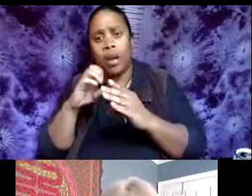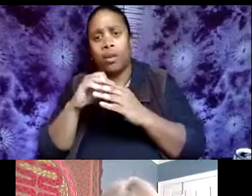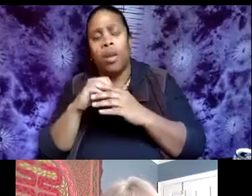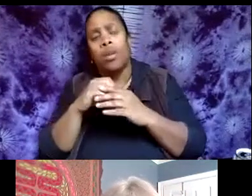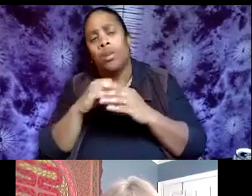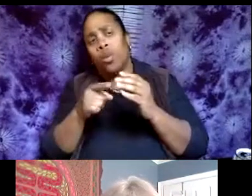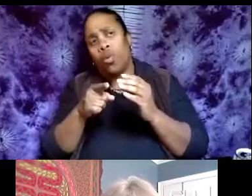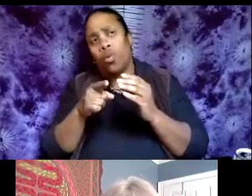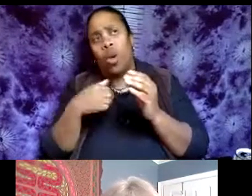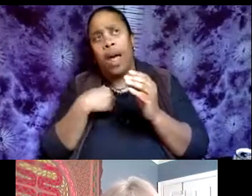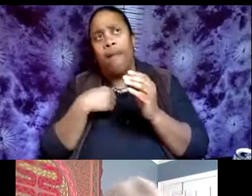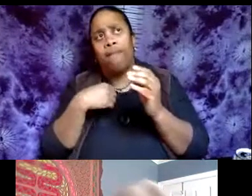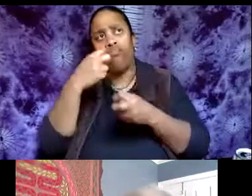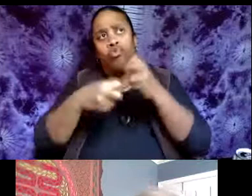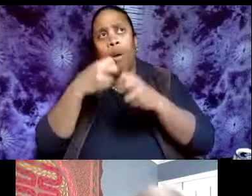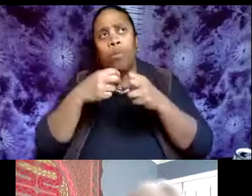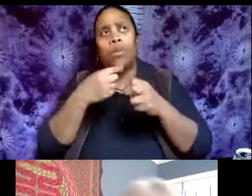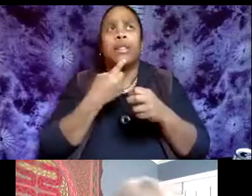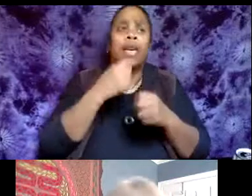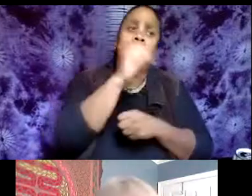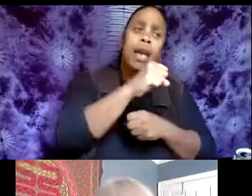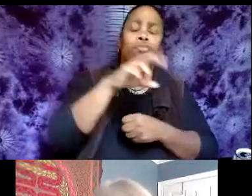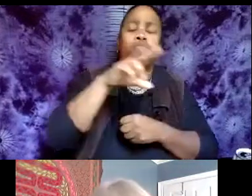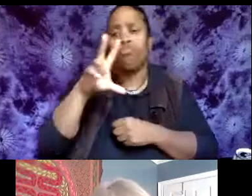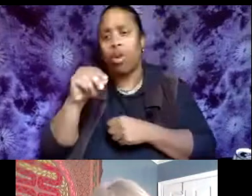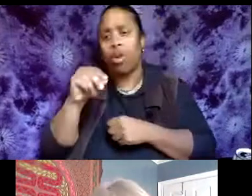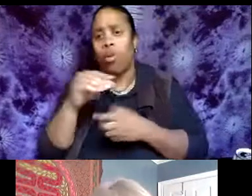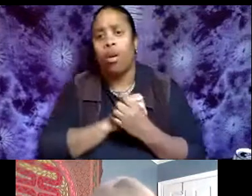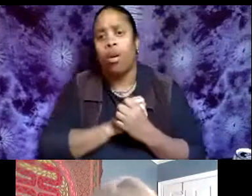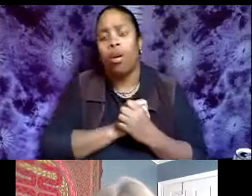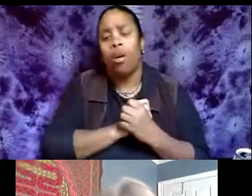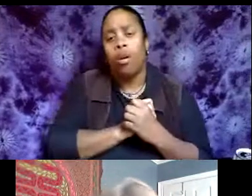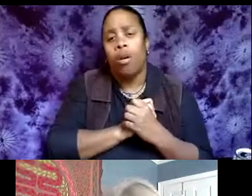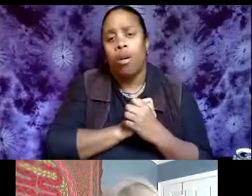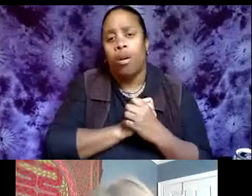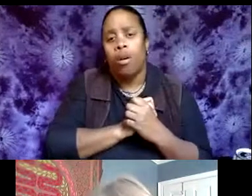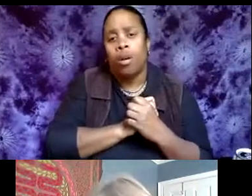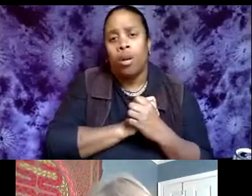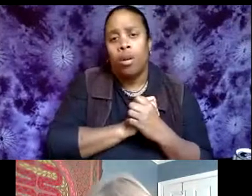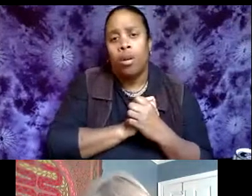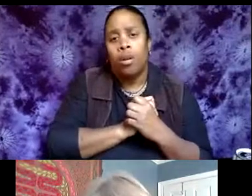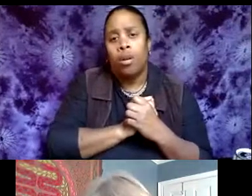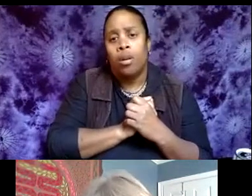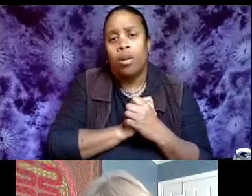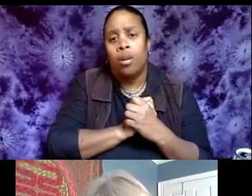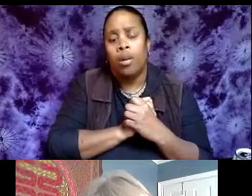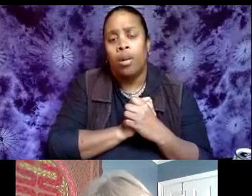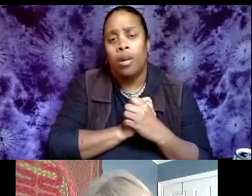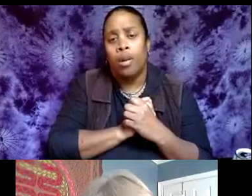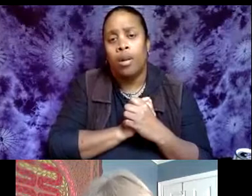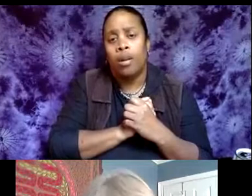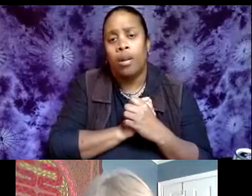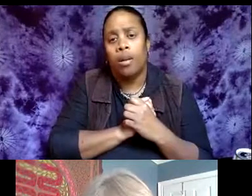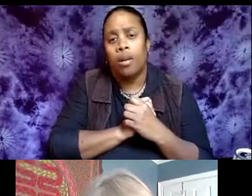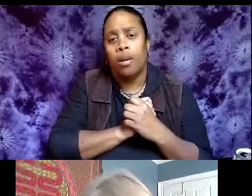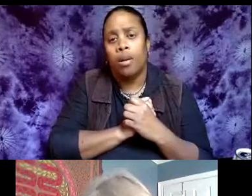strong in that, I almost wonder that you're switchable, but you came across as the one that would have had more trouble with that. So you might be half that, half and half. But